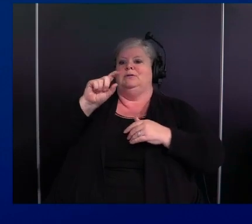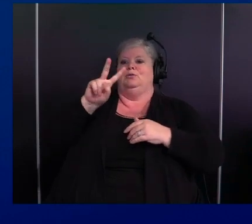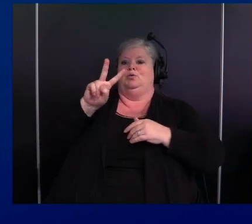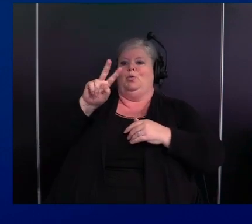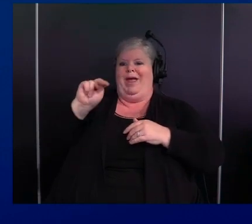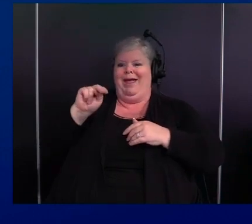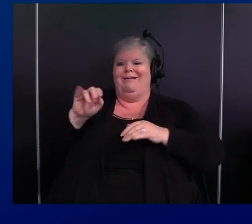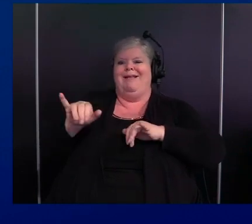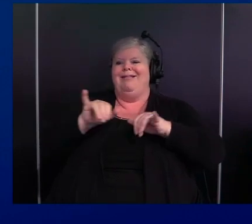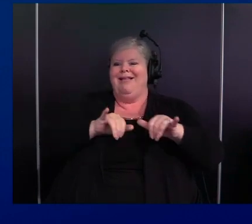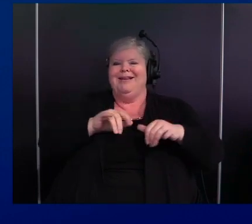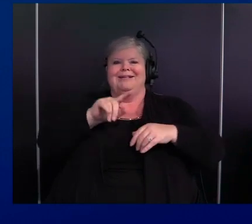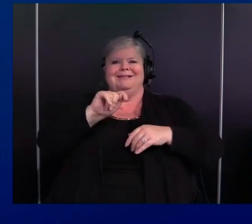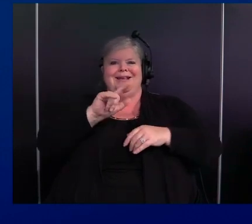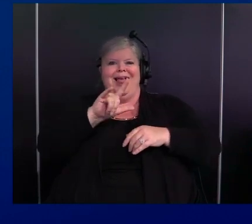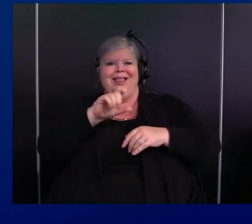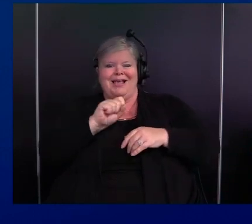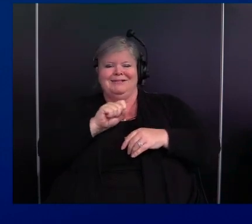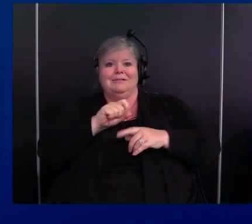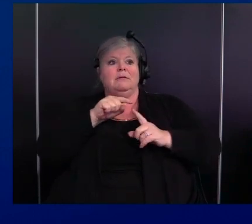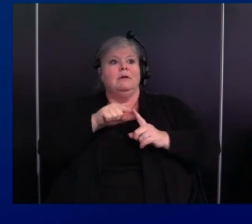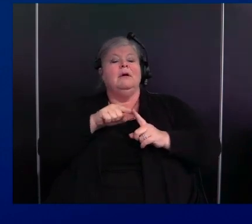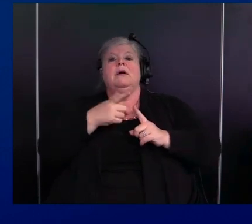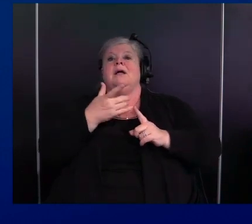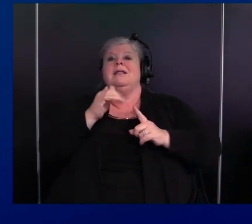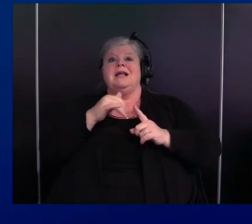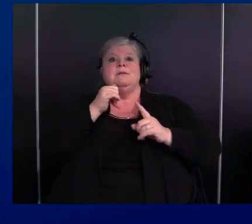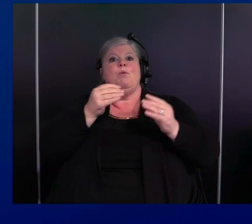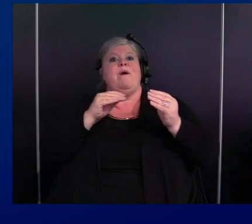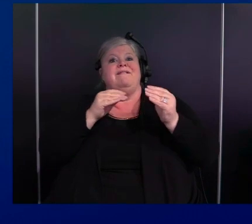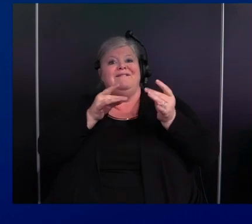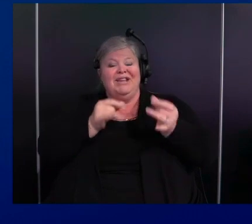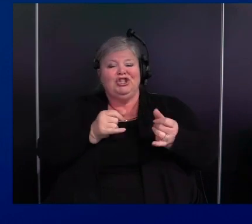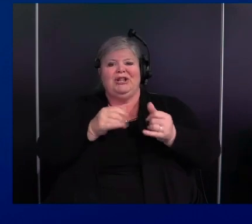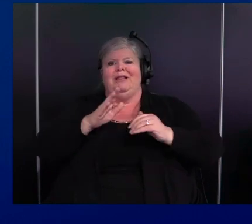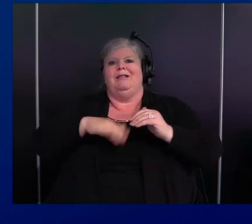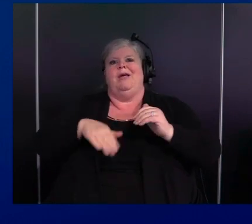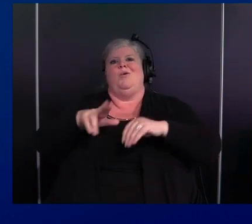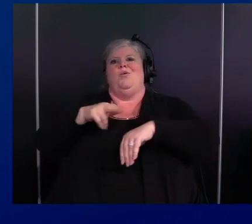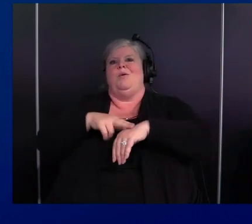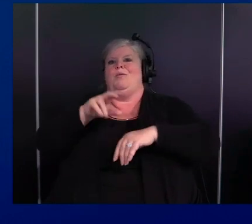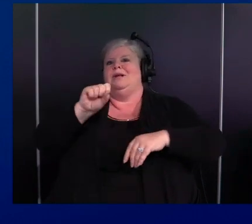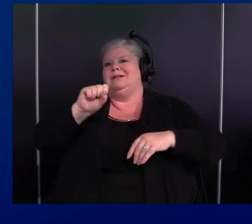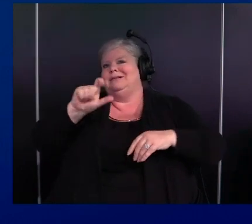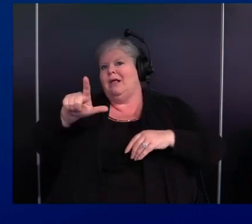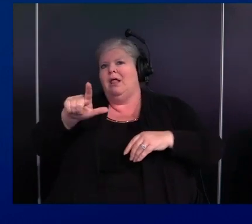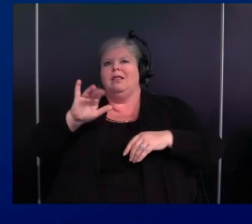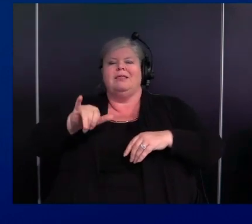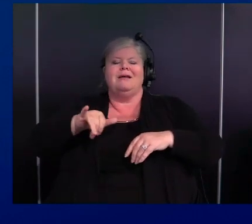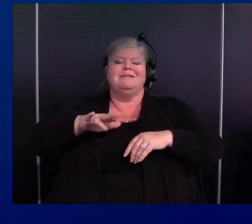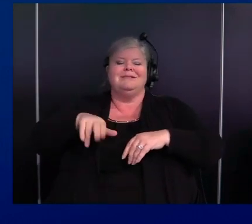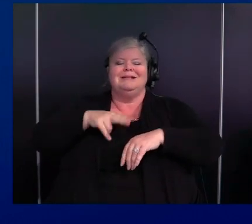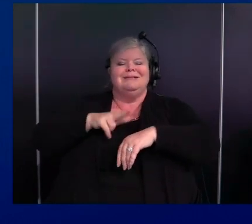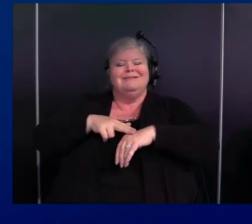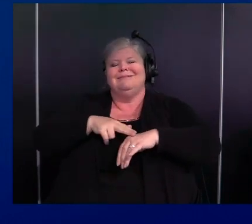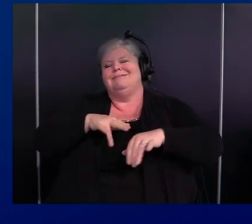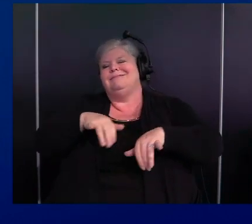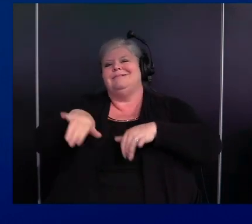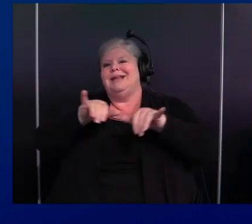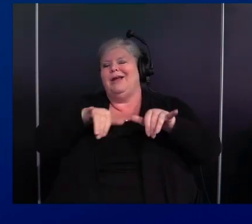protocol, much more efficient than what you get out of normal OpenSSL, which is kind of the standard open source crypto